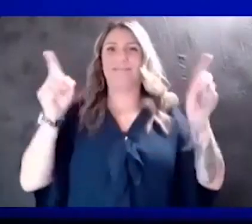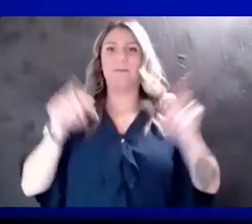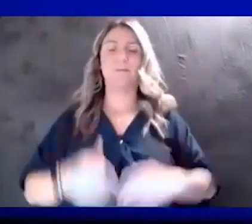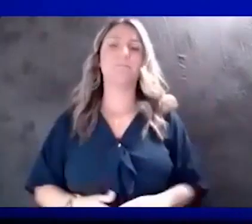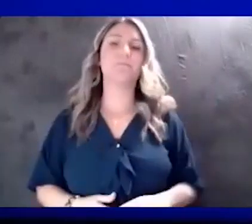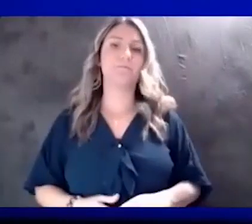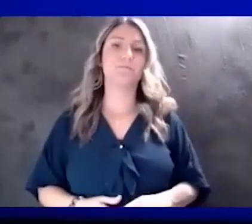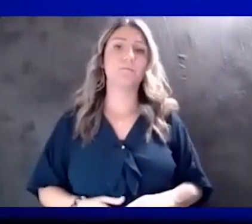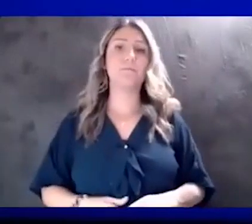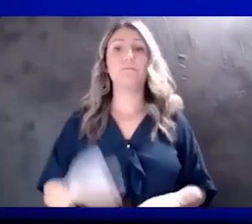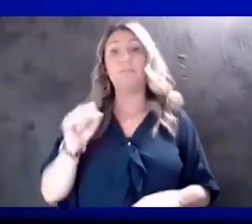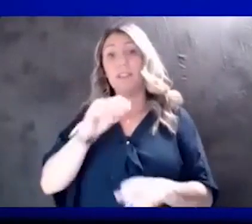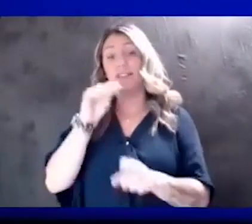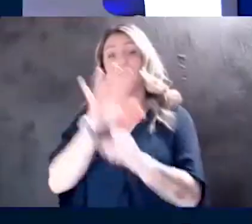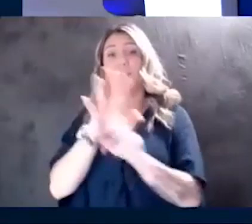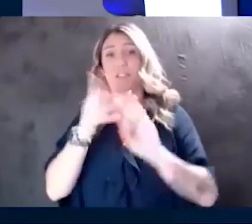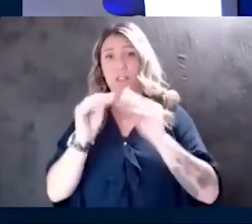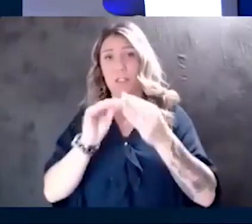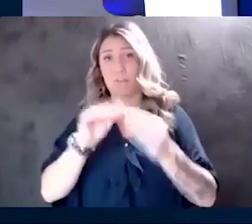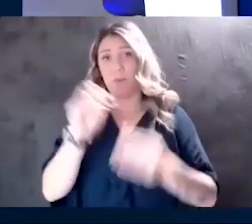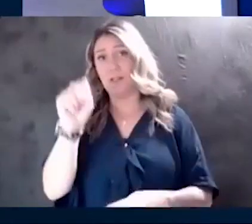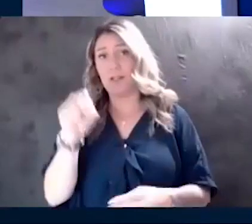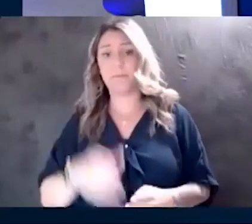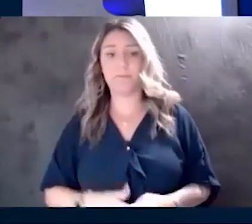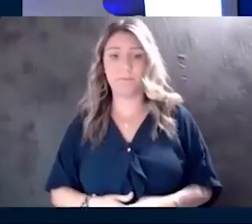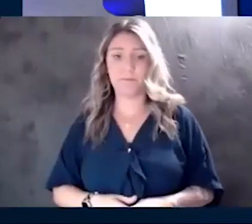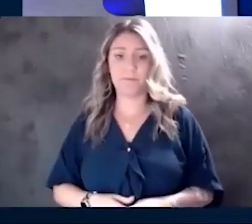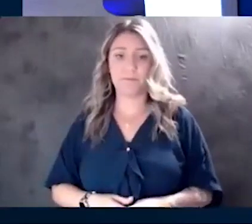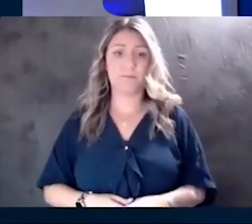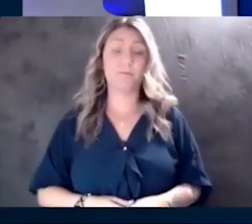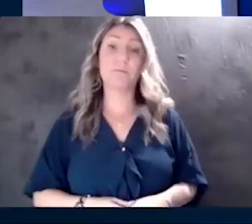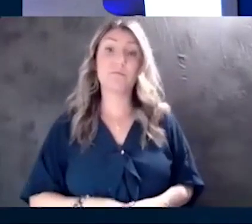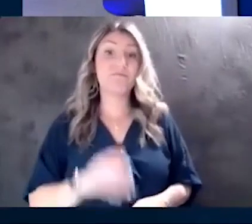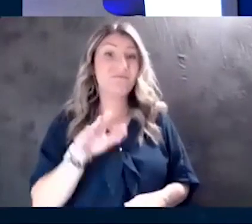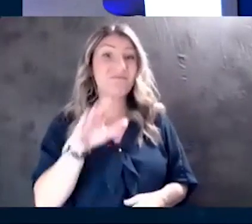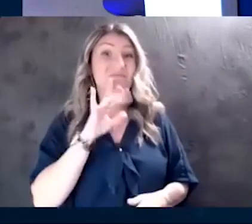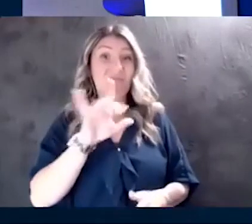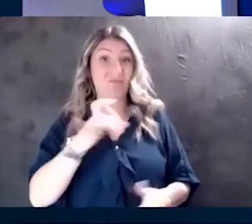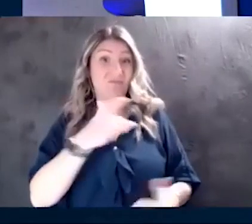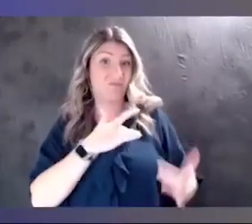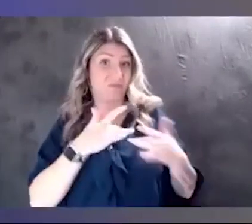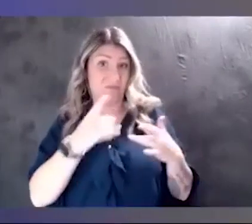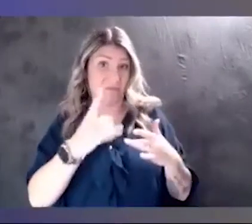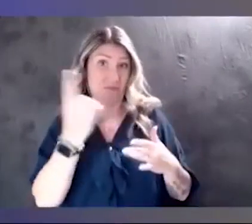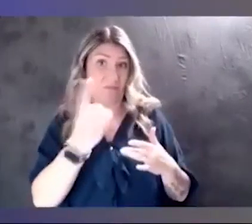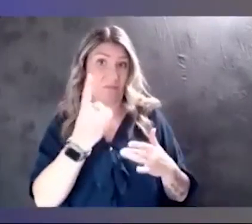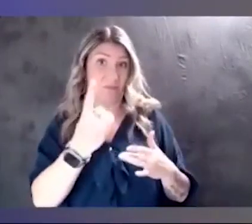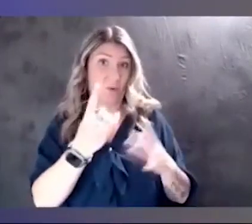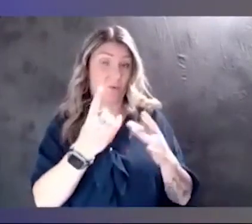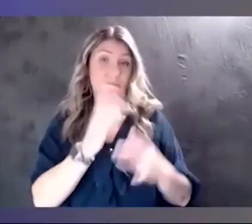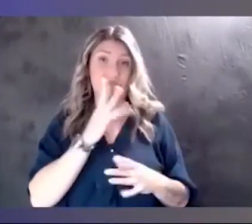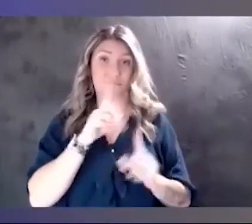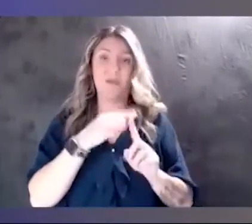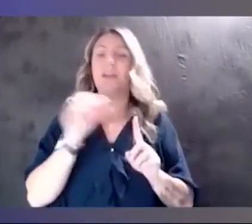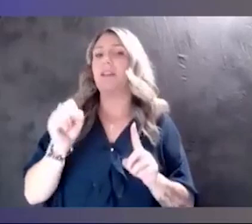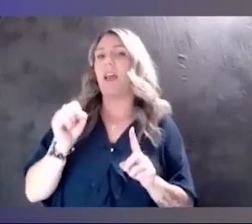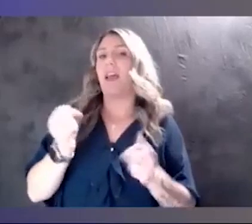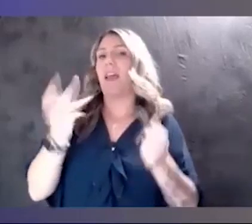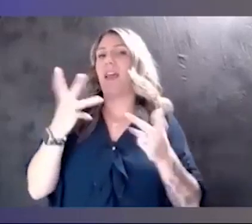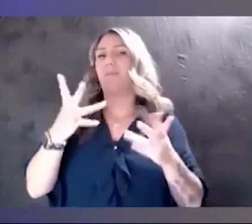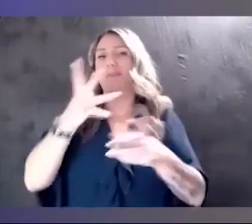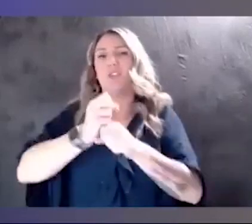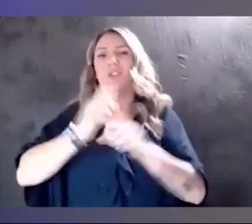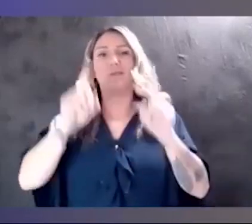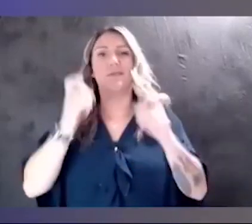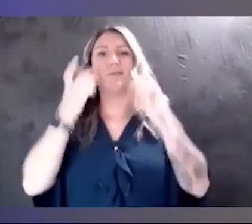affecting the numbers we're seeing. Dr. Smith, that's a concern you always talk about. Yeah, that's definitely a concern, is how many are getting tested. We just don't know. We're kind of shooting